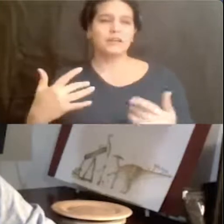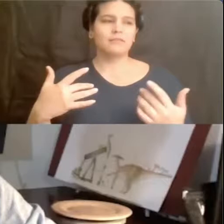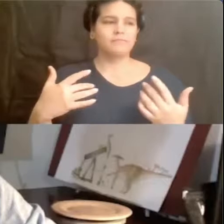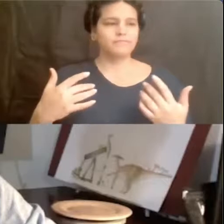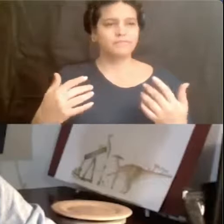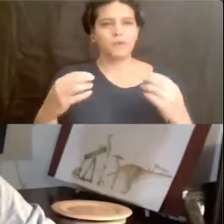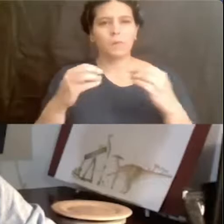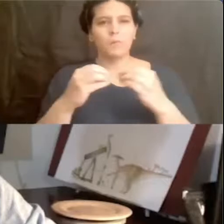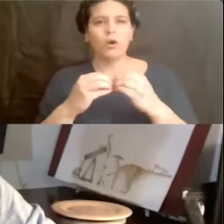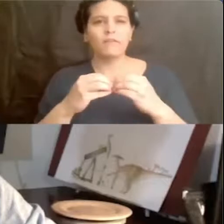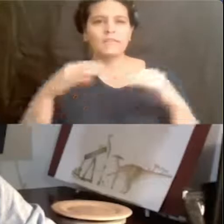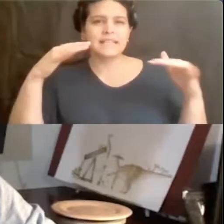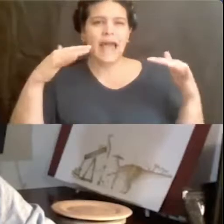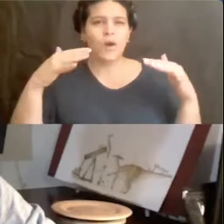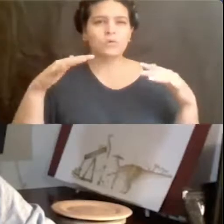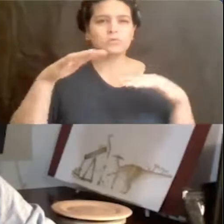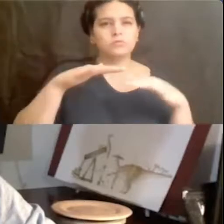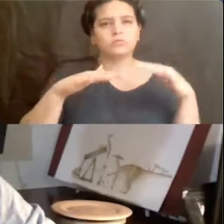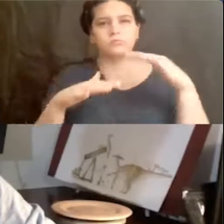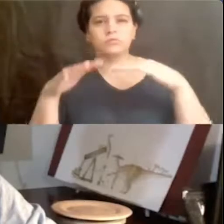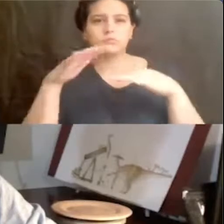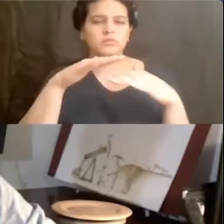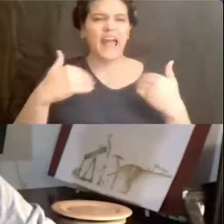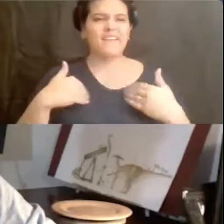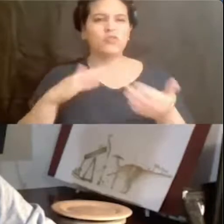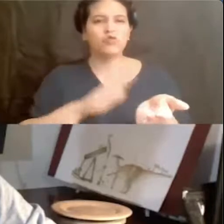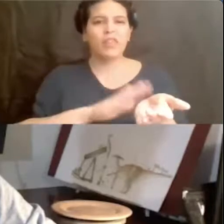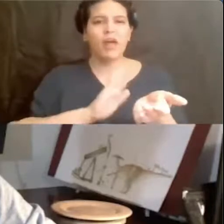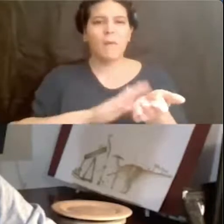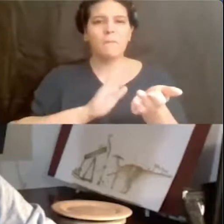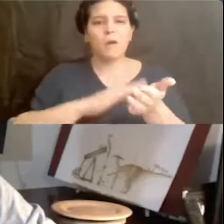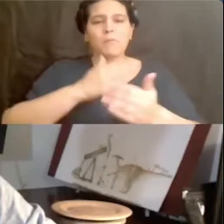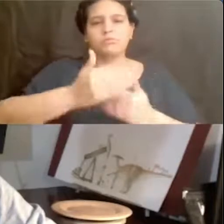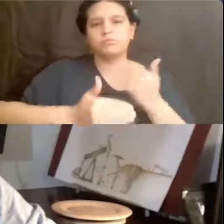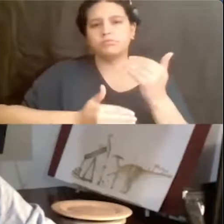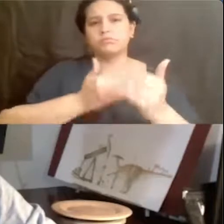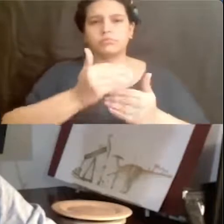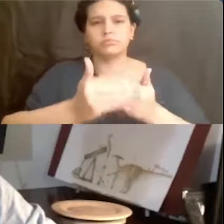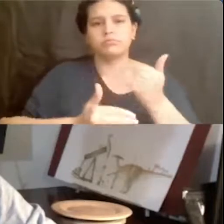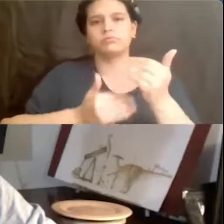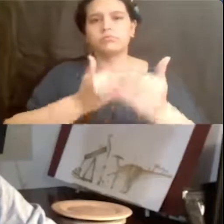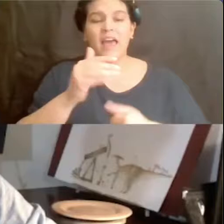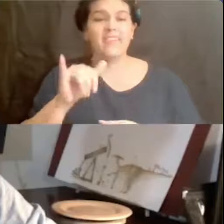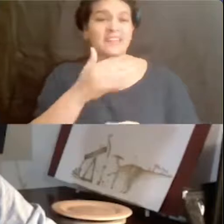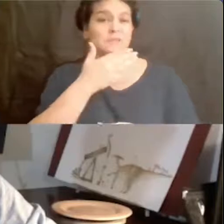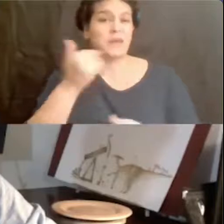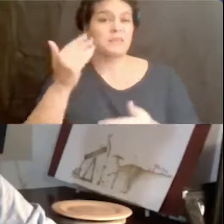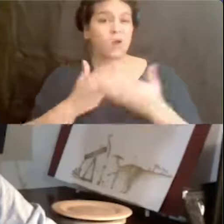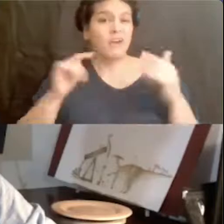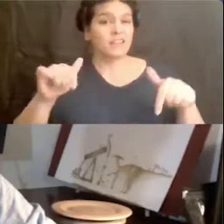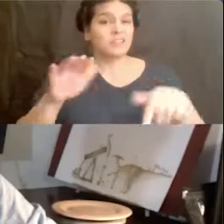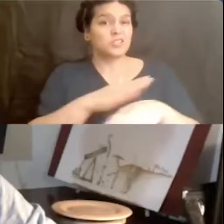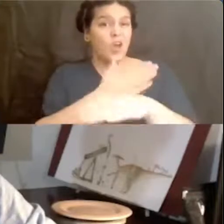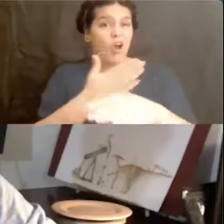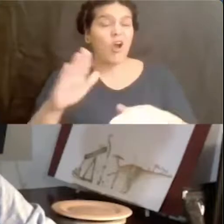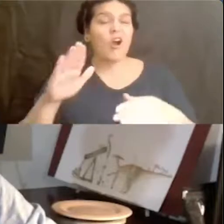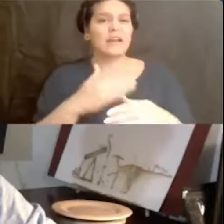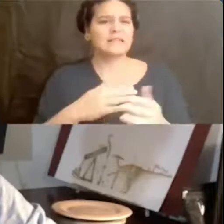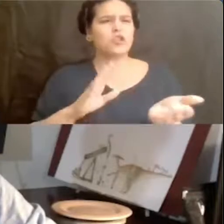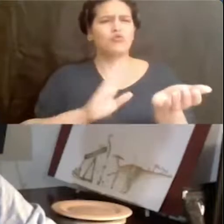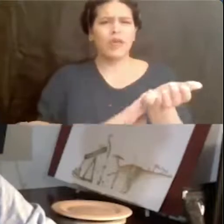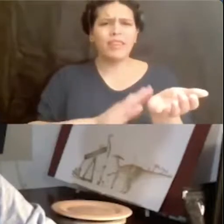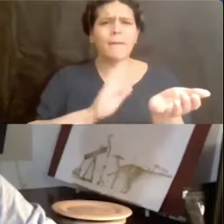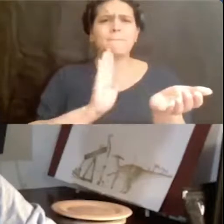of, you know, that's the best part of the song is the rhythm. But once it gets more into